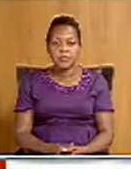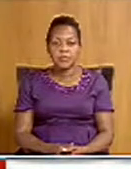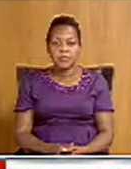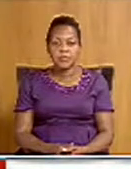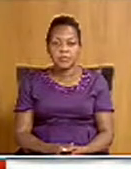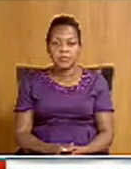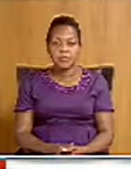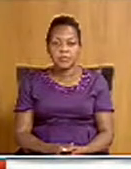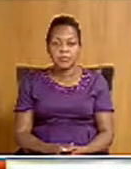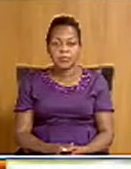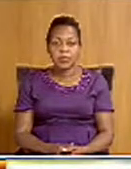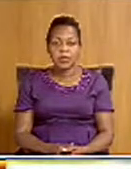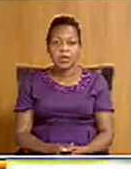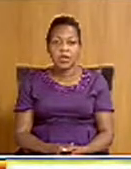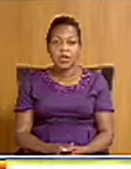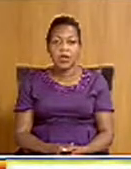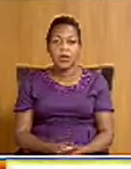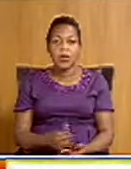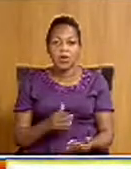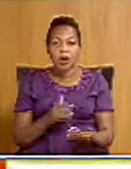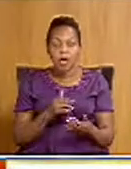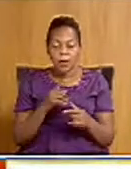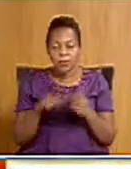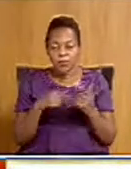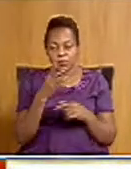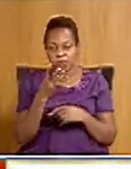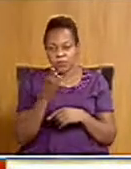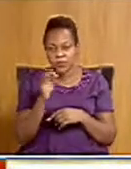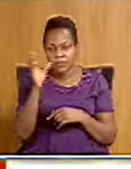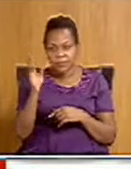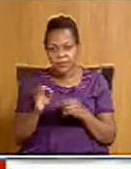about 40% of the people waking up,